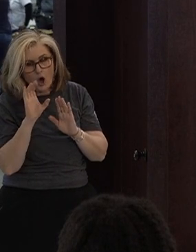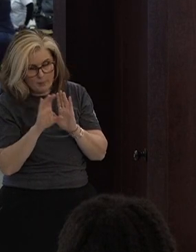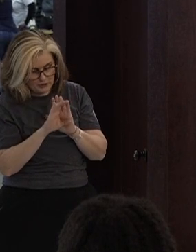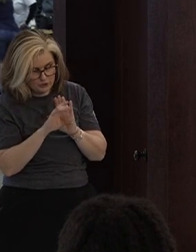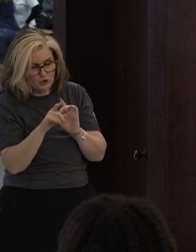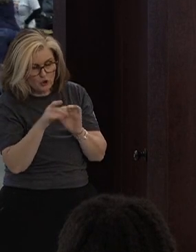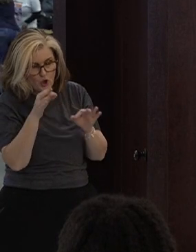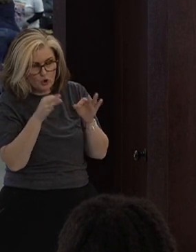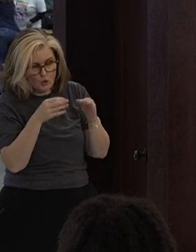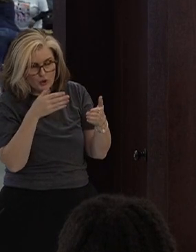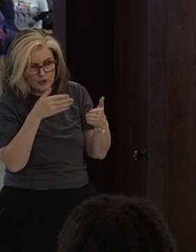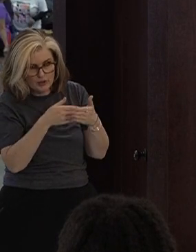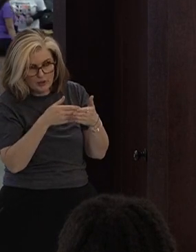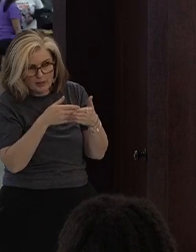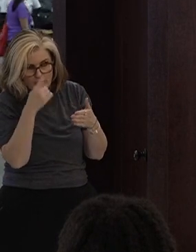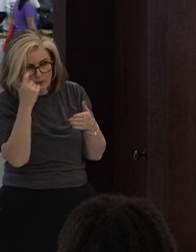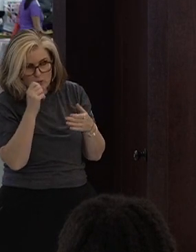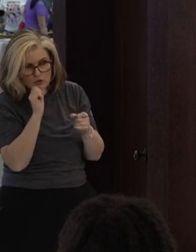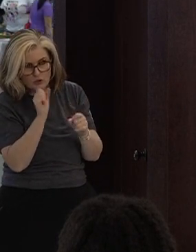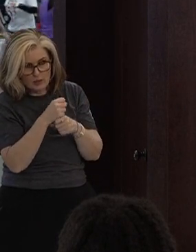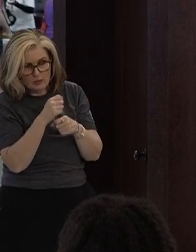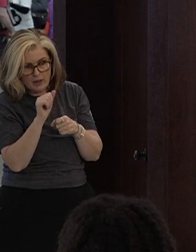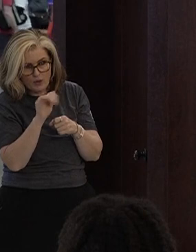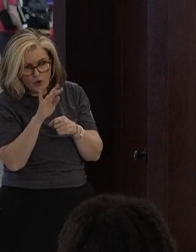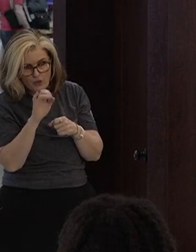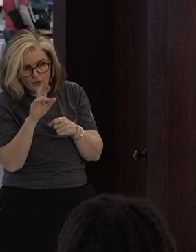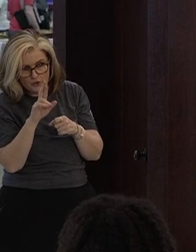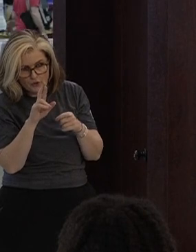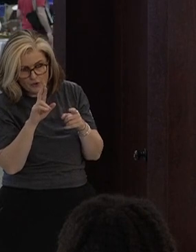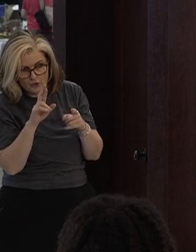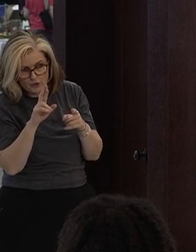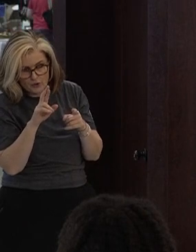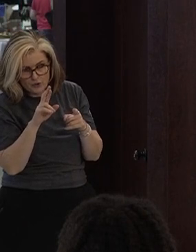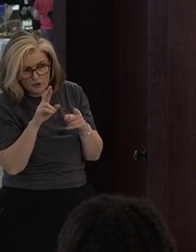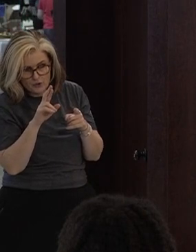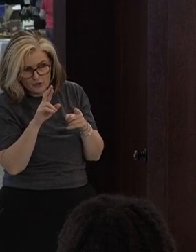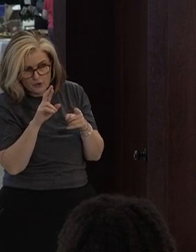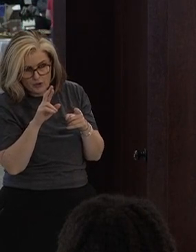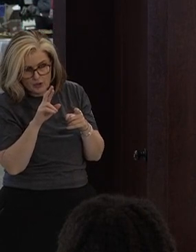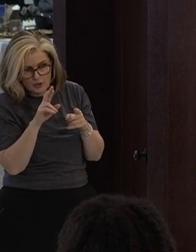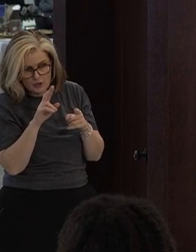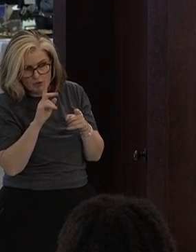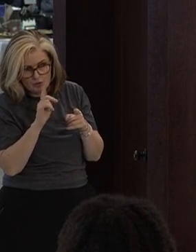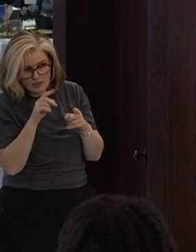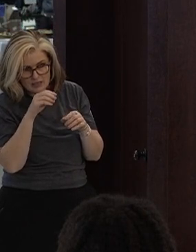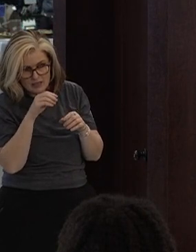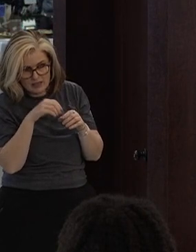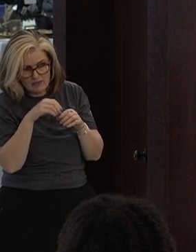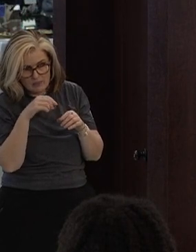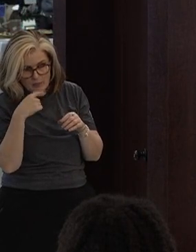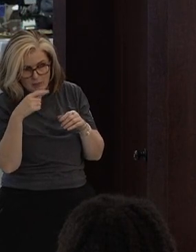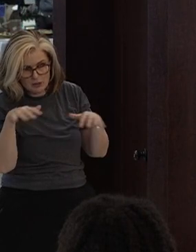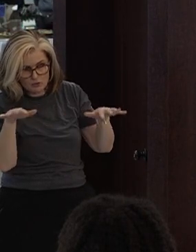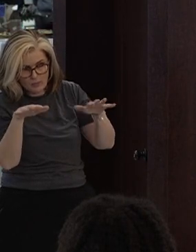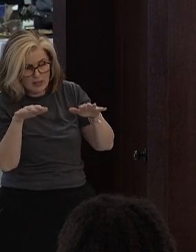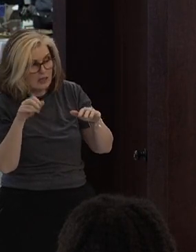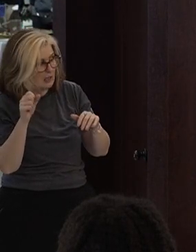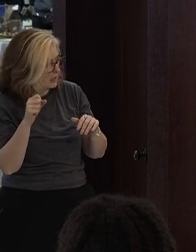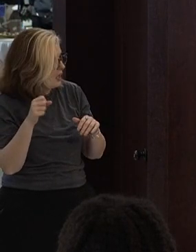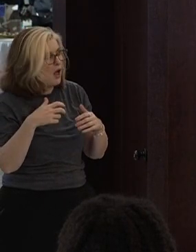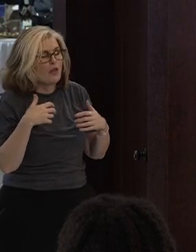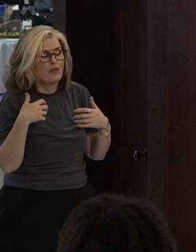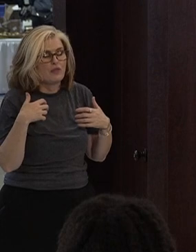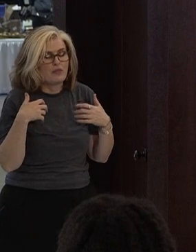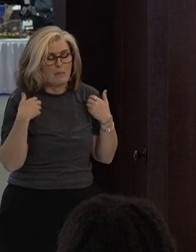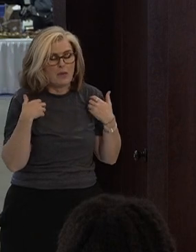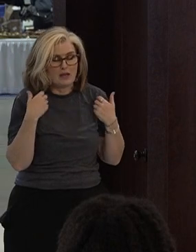was not created by the author or the nature person, was actually in the public domain? Yes, the monkey